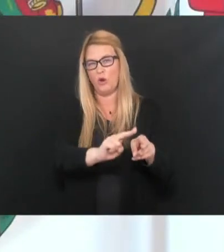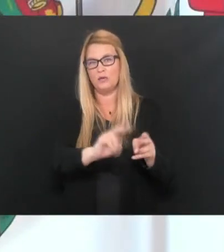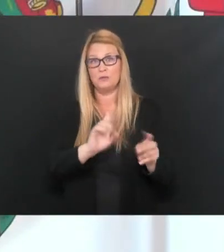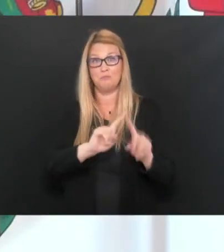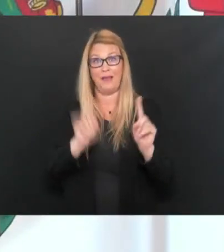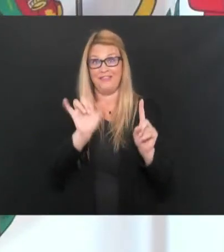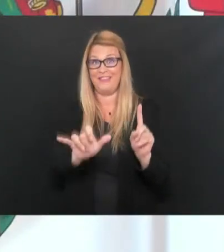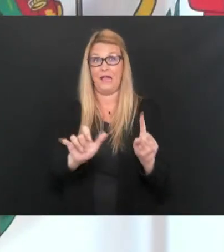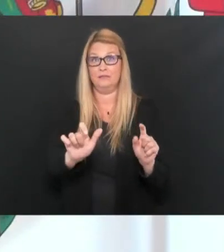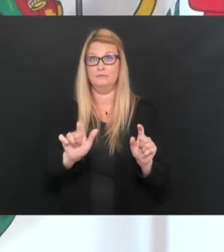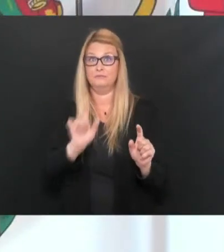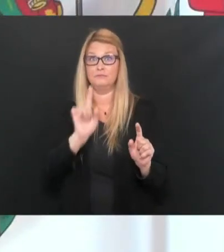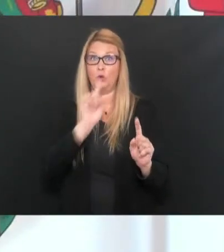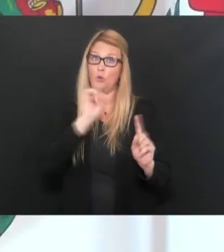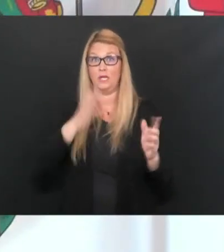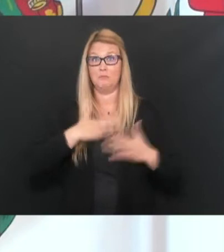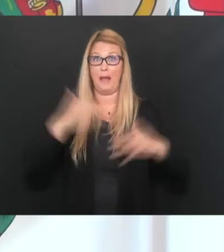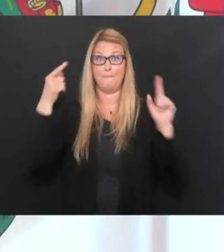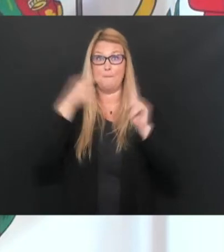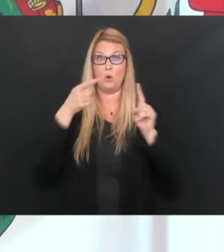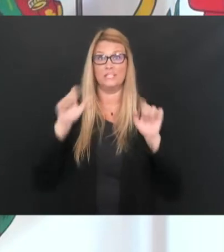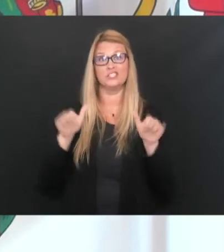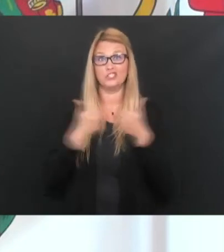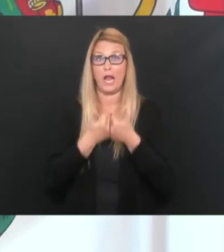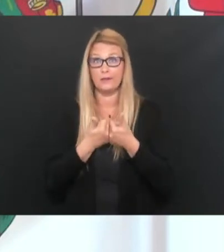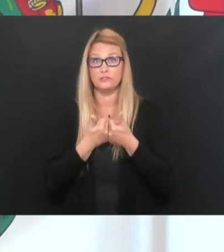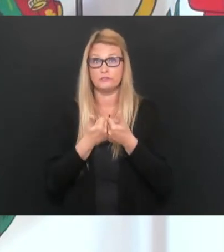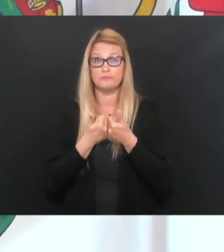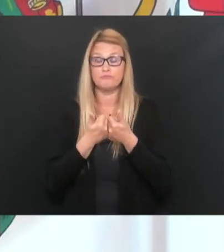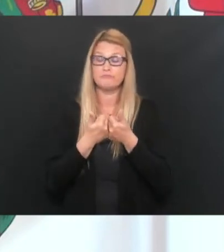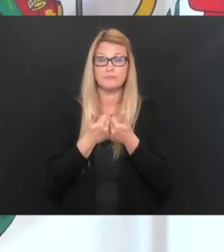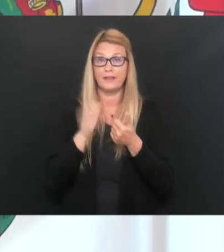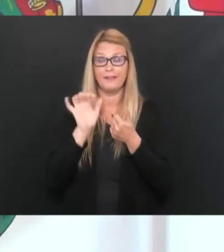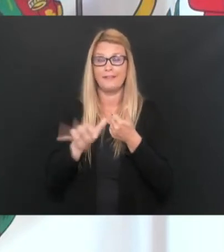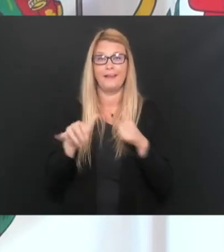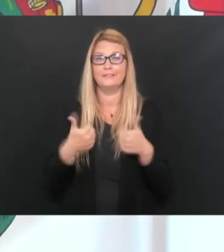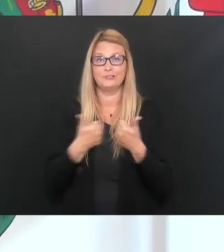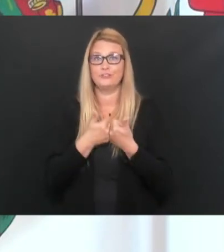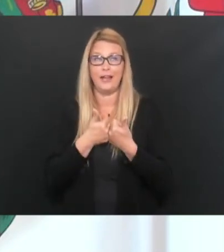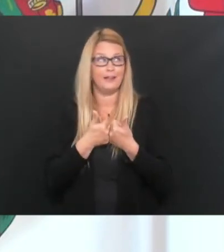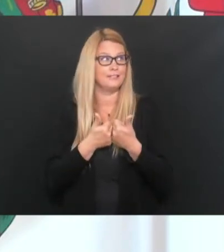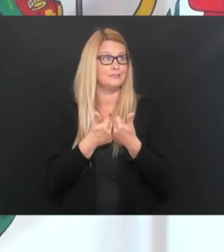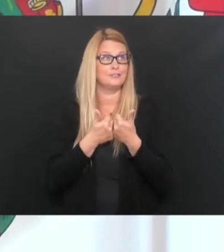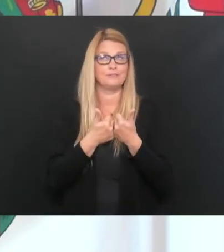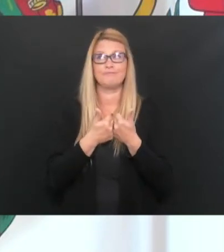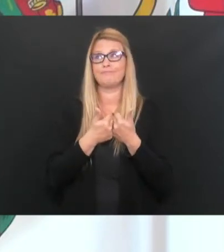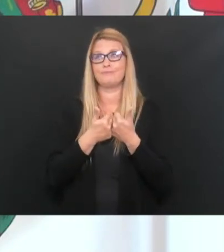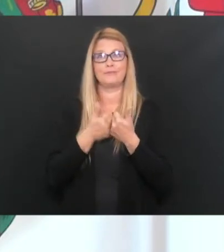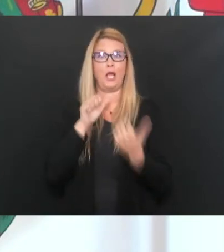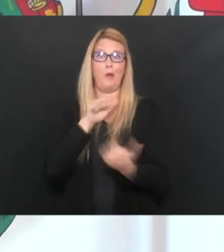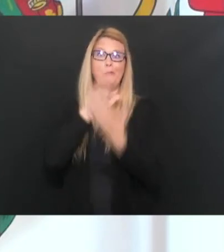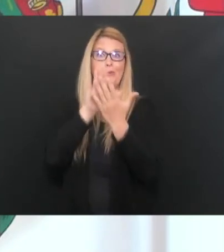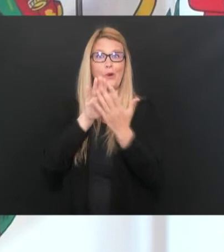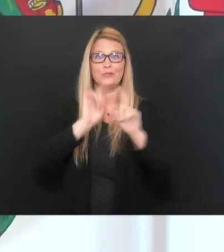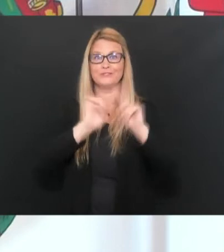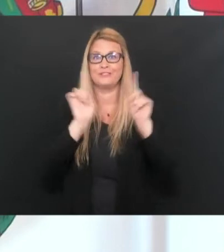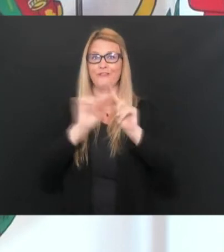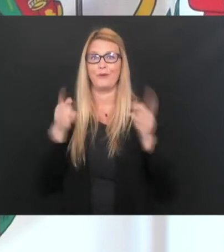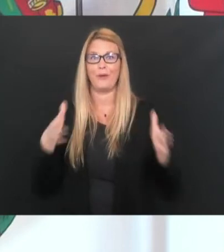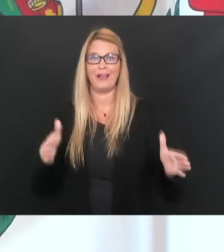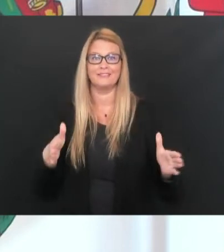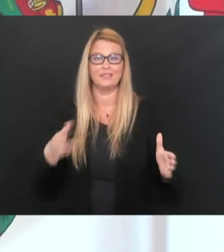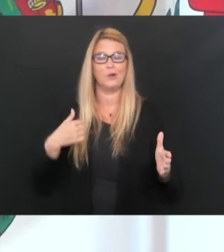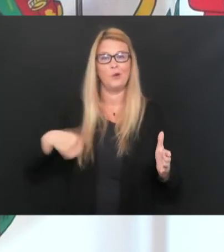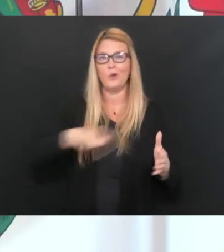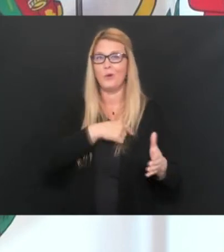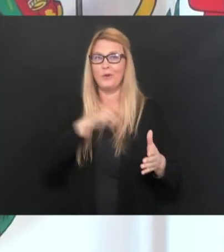challenge. And I think the challenge has got to be in lots of different ways. We've got to come at this